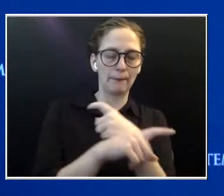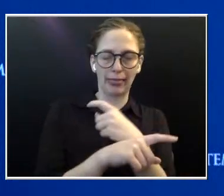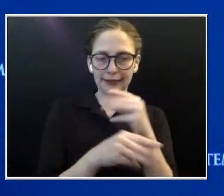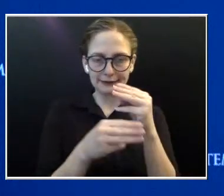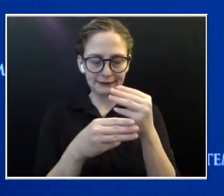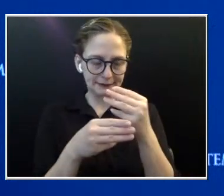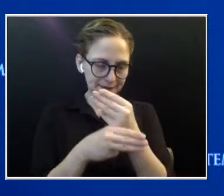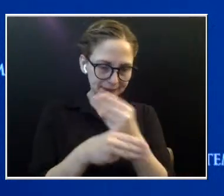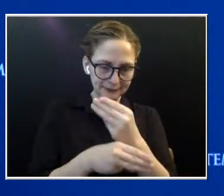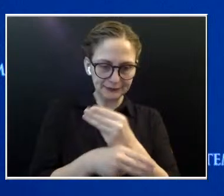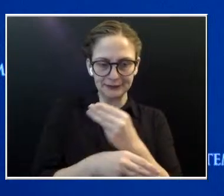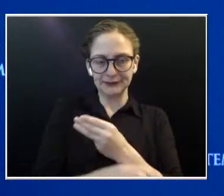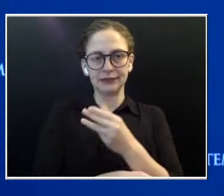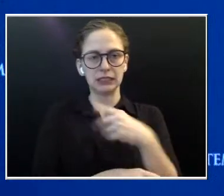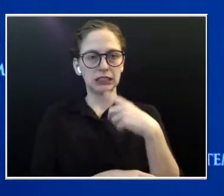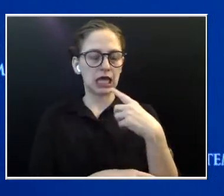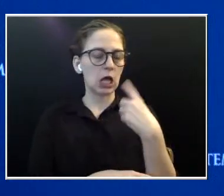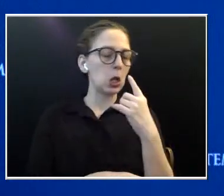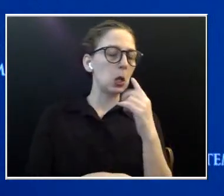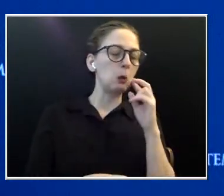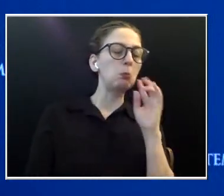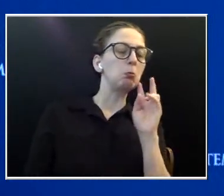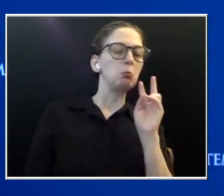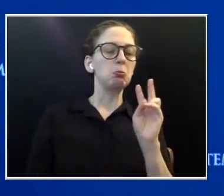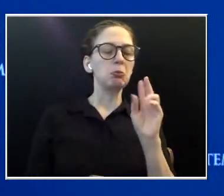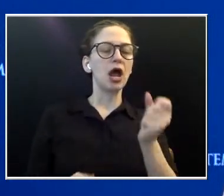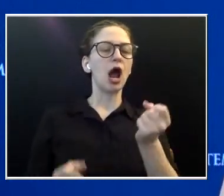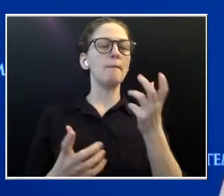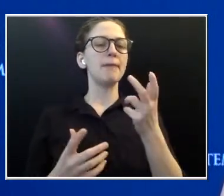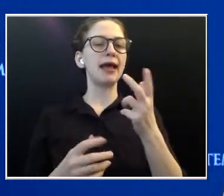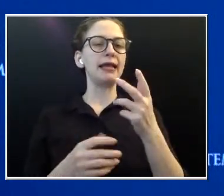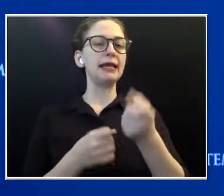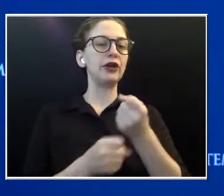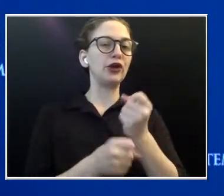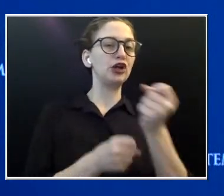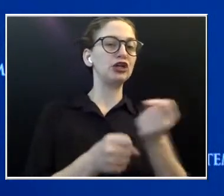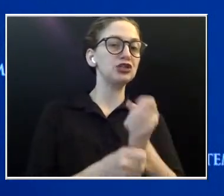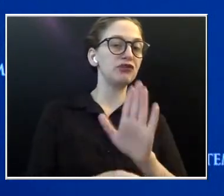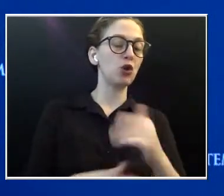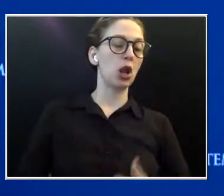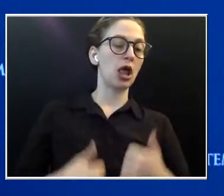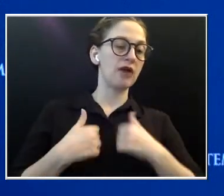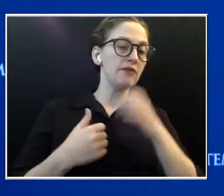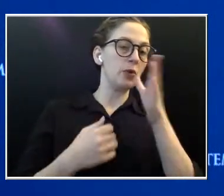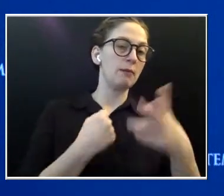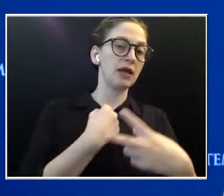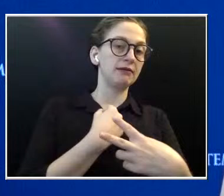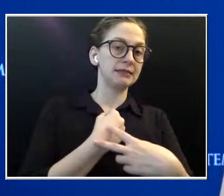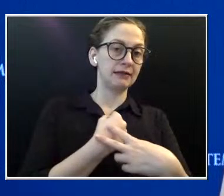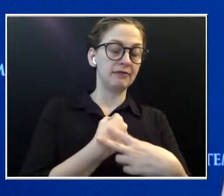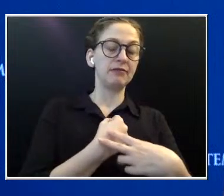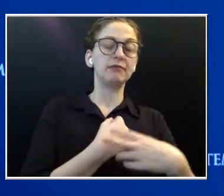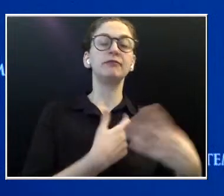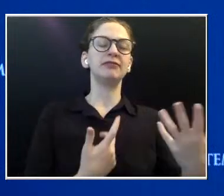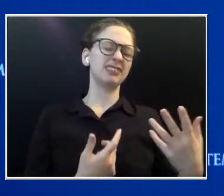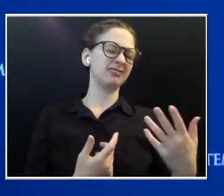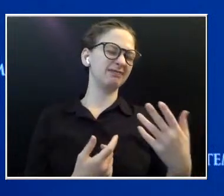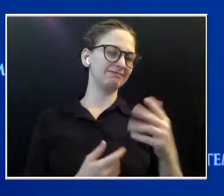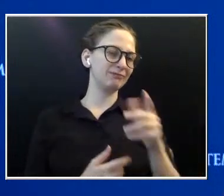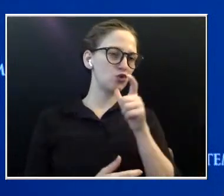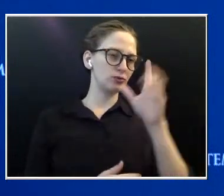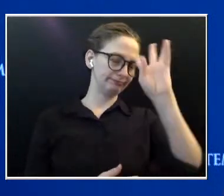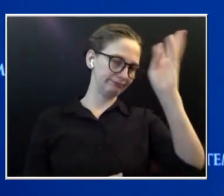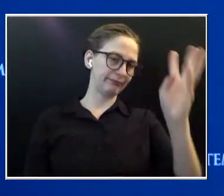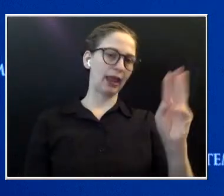a mathematical strategy by MIT that has demonstrated that this appears to actually be cost-saving in the long run